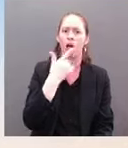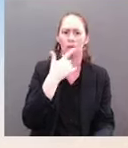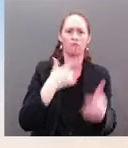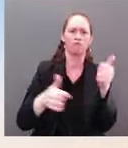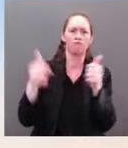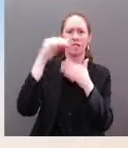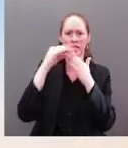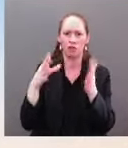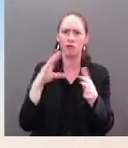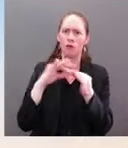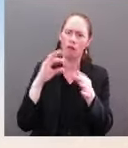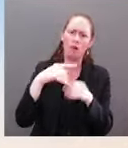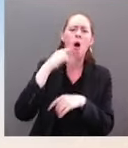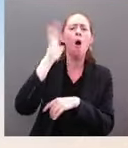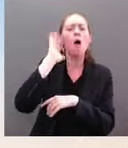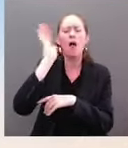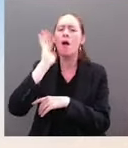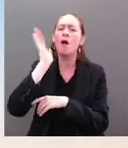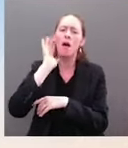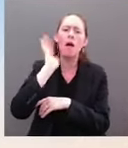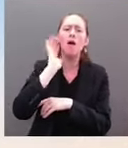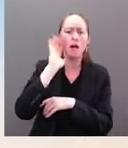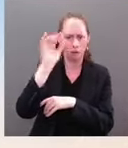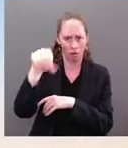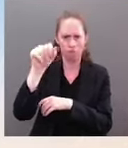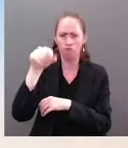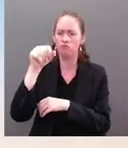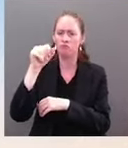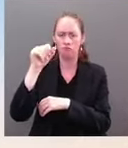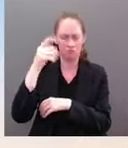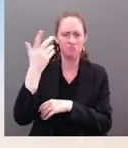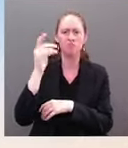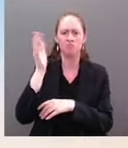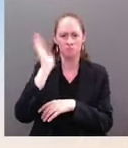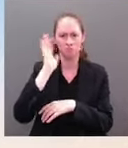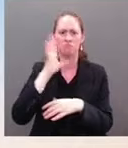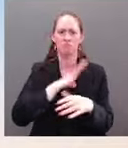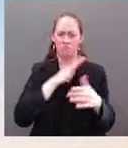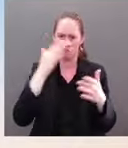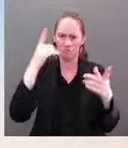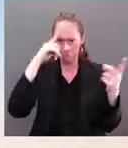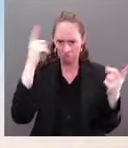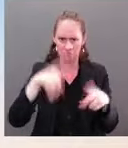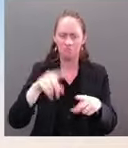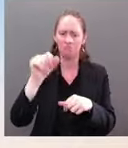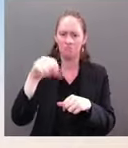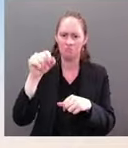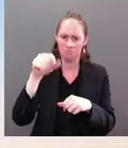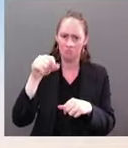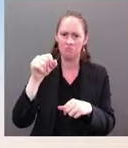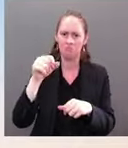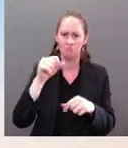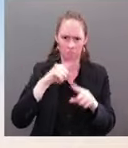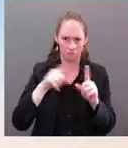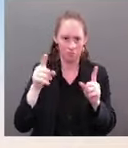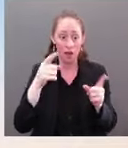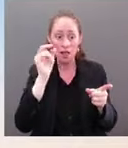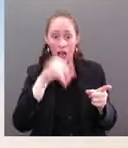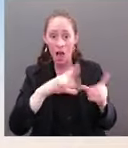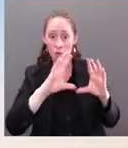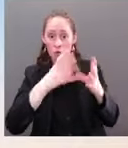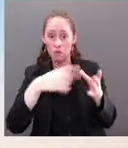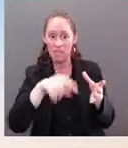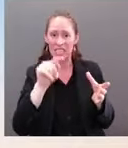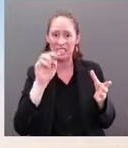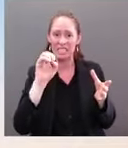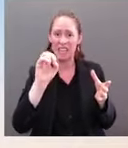to that? Is that what we're saying by pursuing this deal? I would say we are in regular touch with our Israeli counterparts, including leaders. We